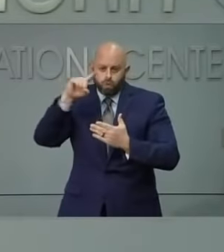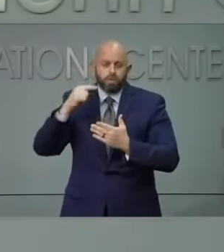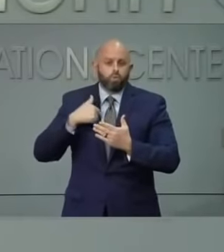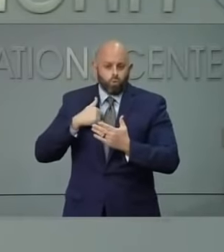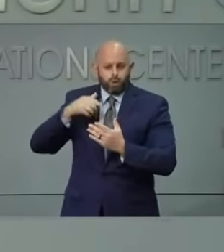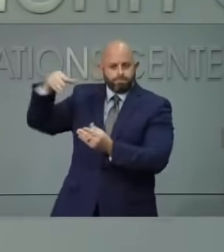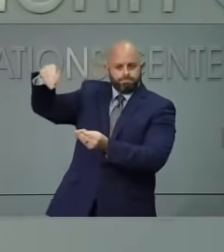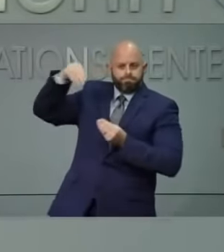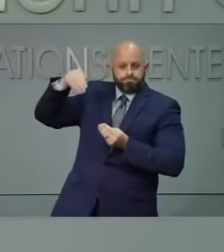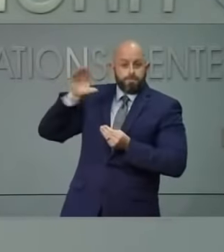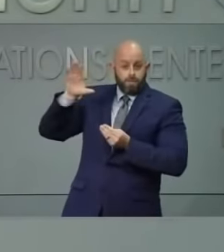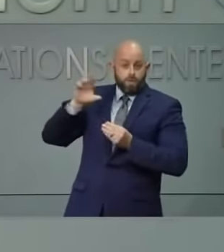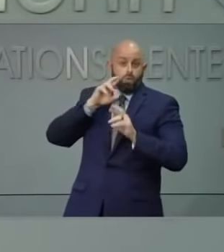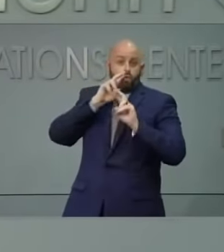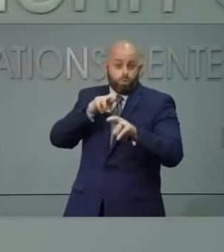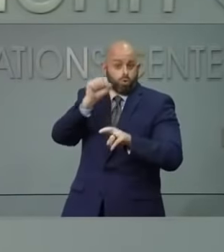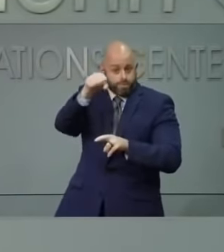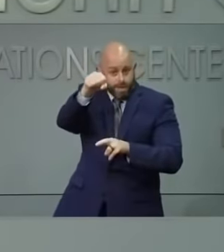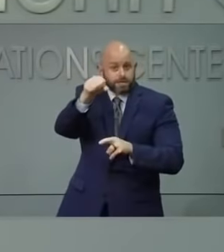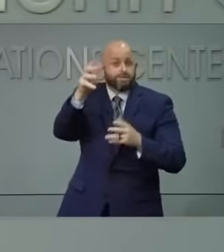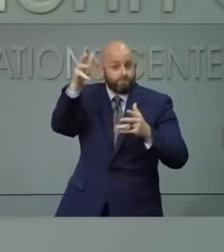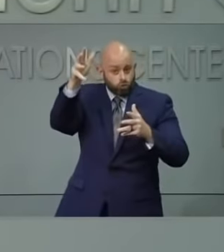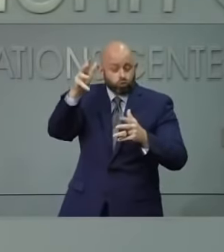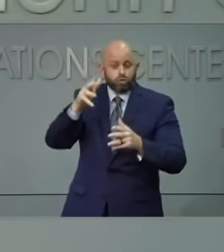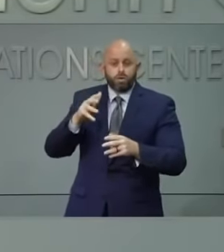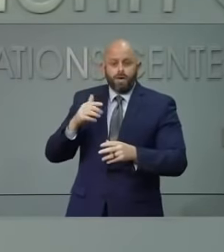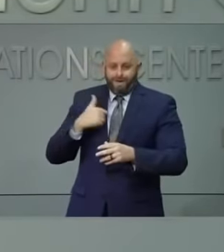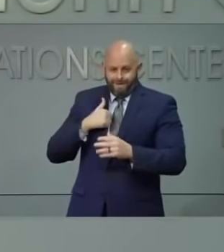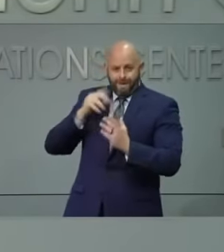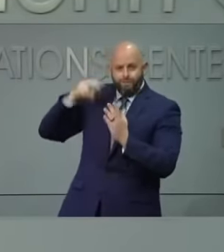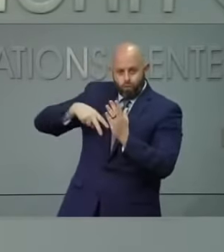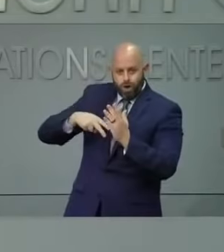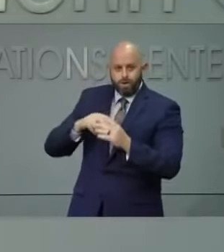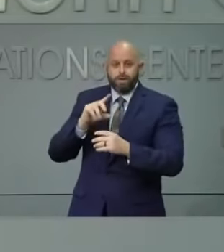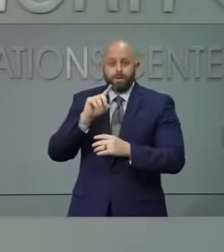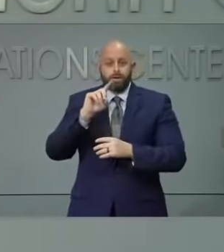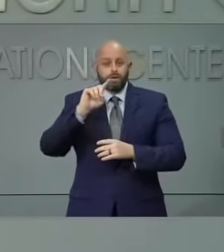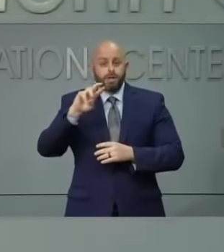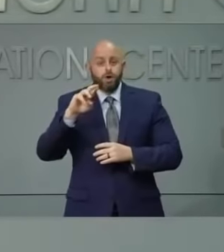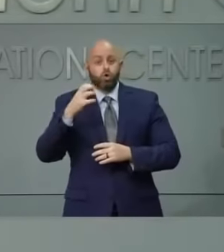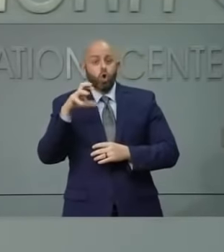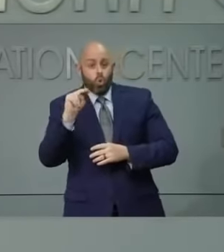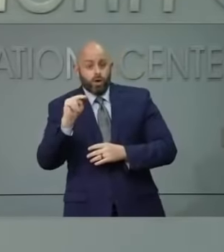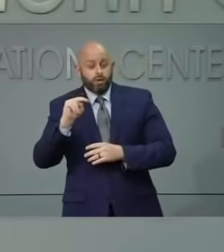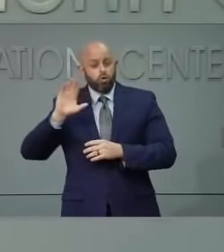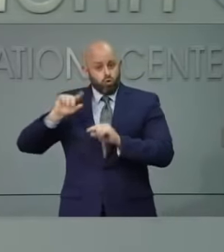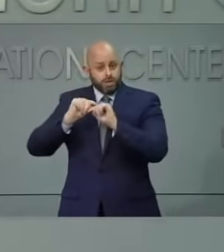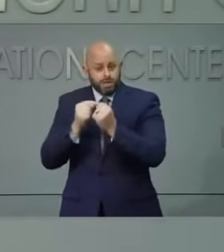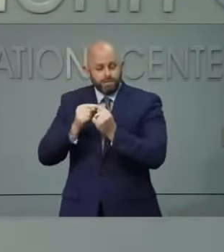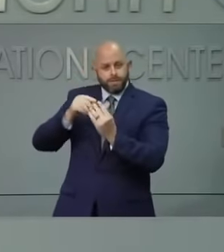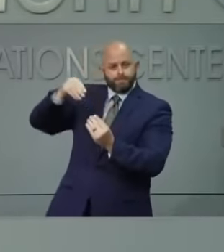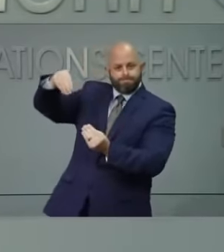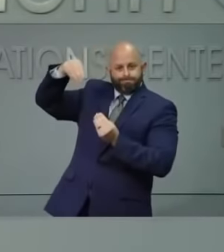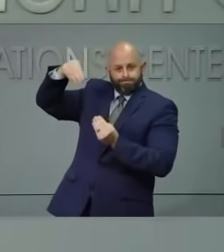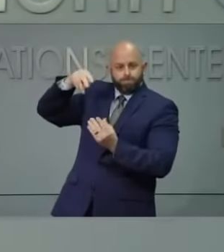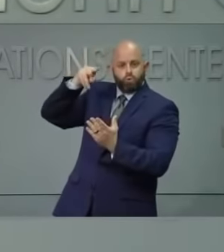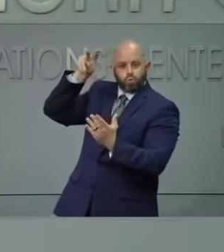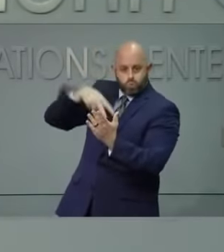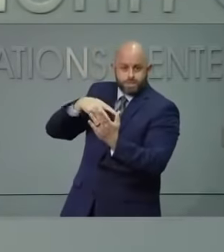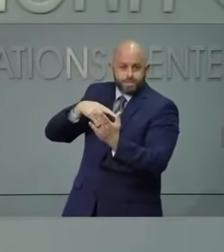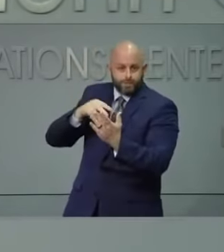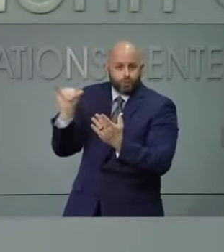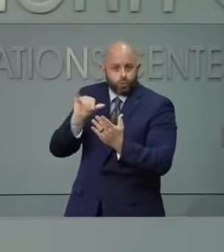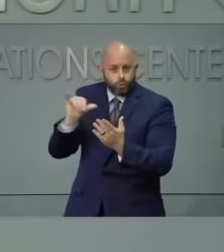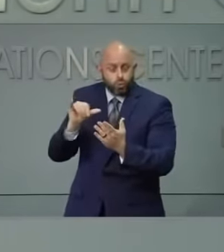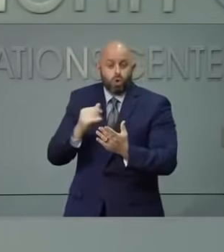And so I have looked at that. Dr. Cohen and the team has looked at that. One of the reasons why we are taking action today, because we